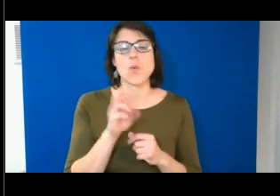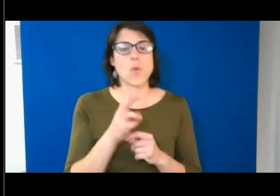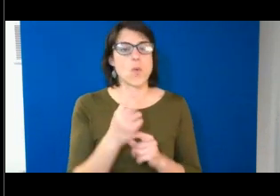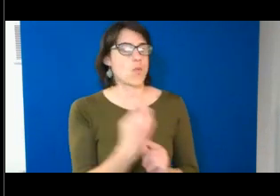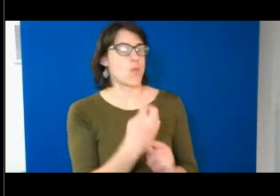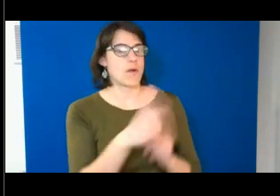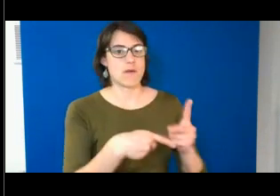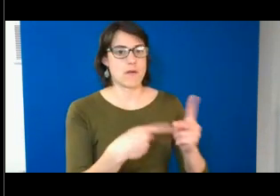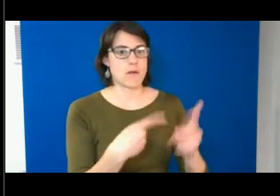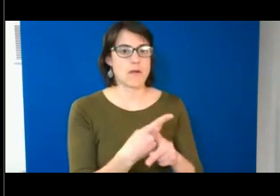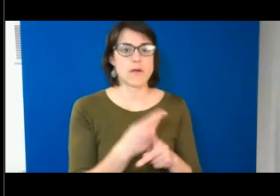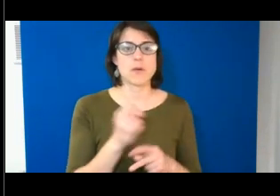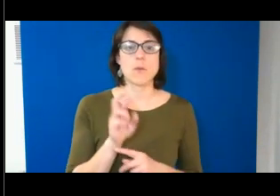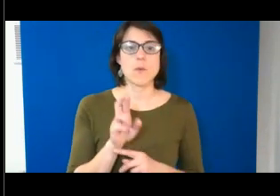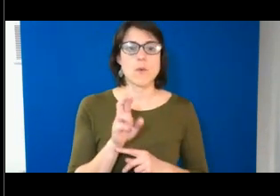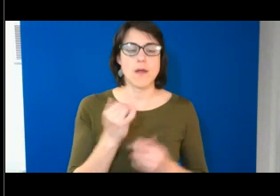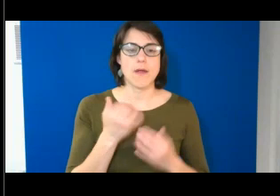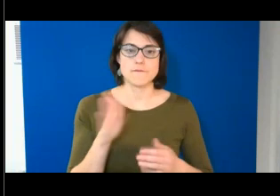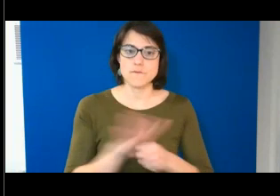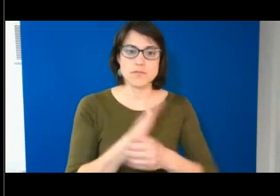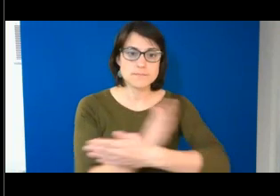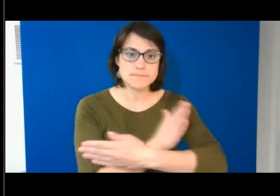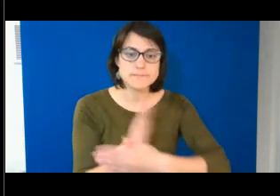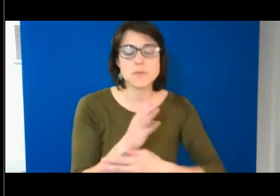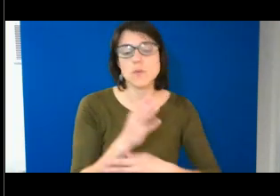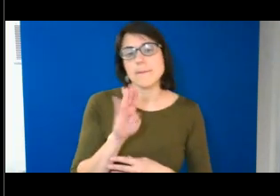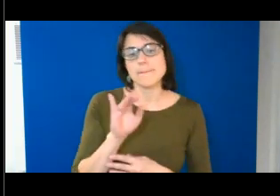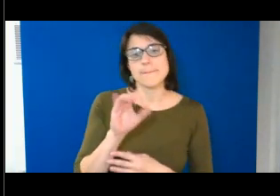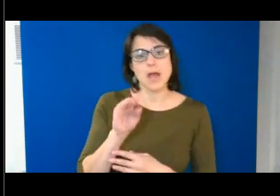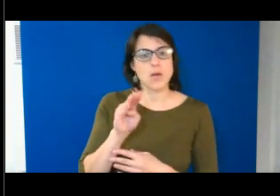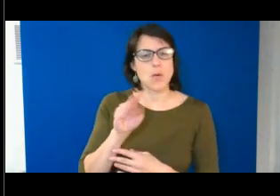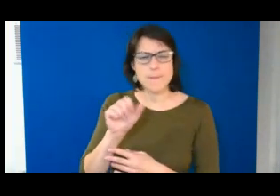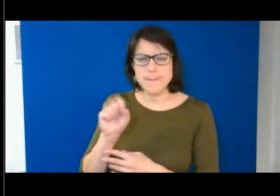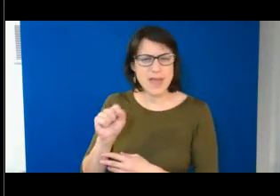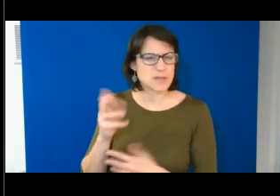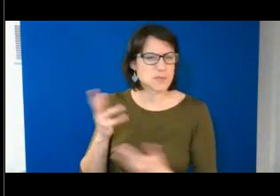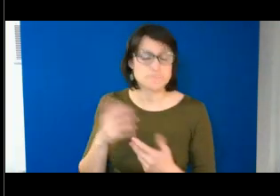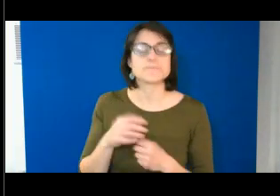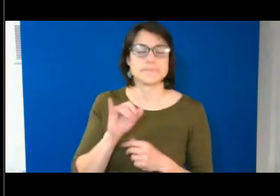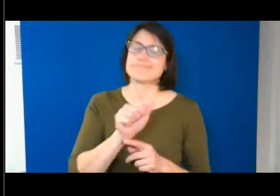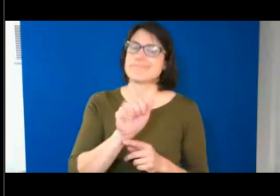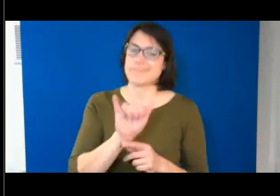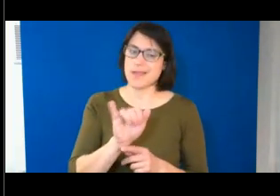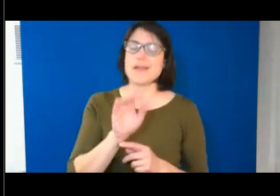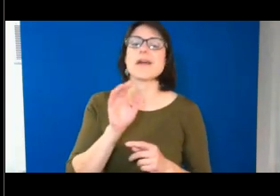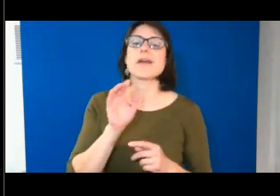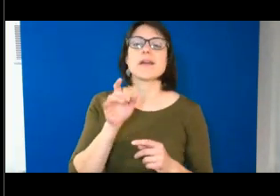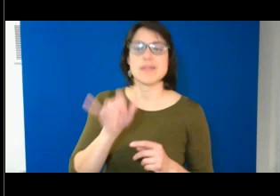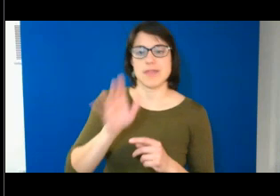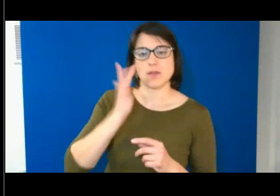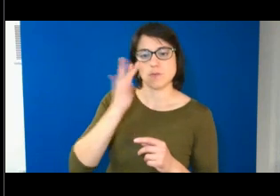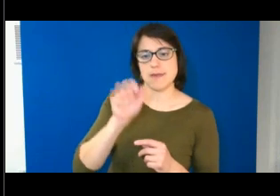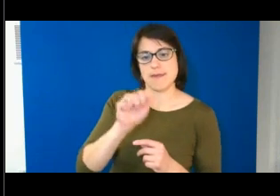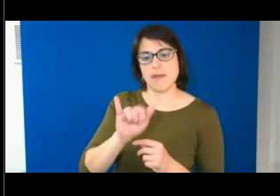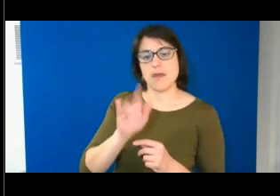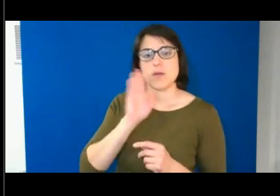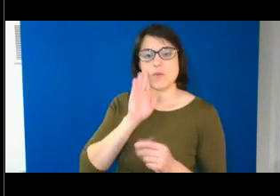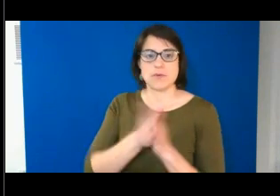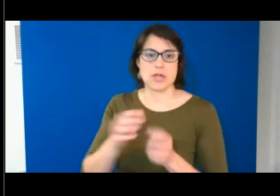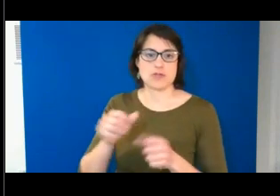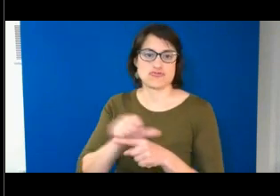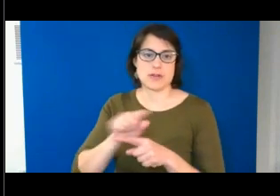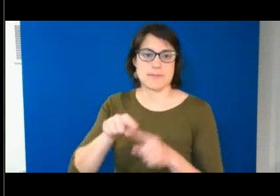is just the you know, like the biomass materials? So we're going to have the AI to get training on that as well. That's a great question.